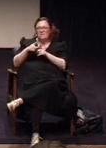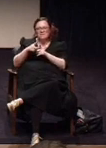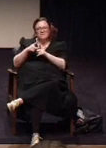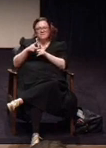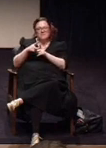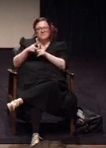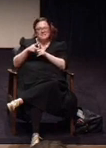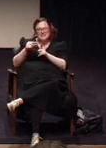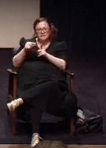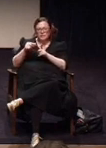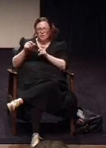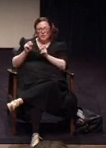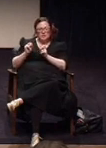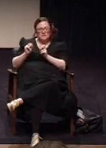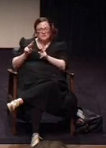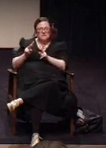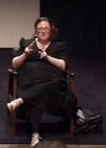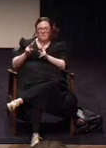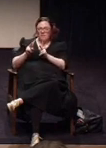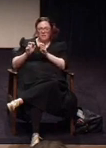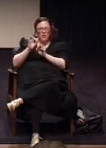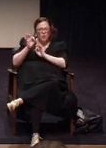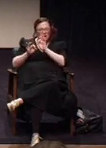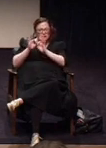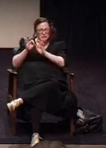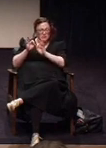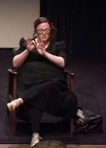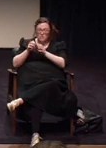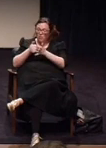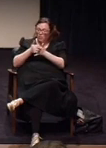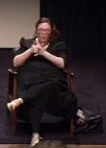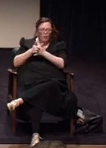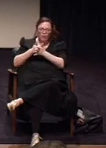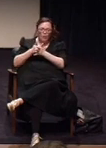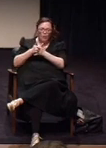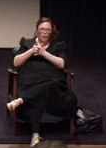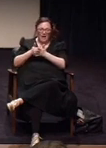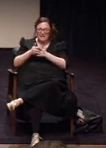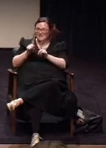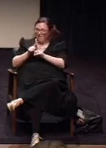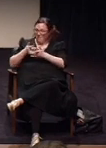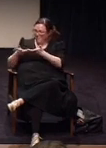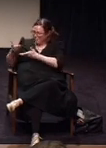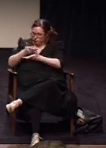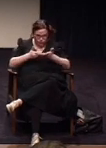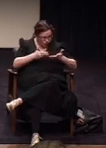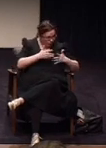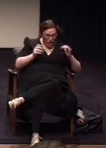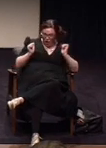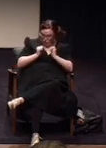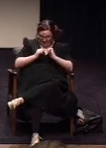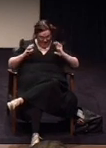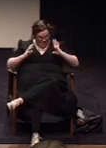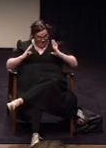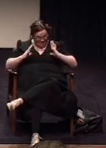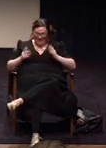taker question or decision tree. It will always need to adjust or develop in many kinds. And I will